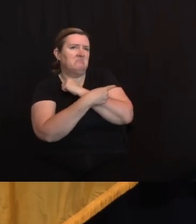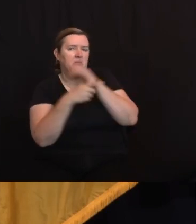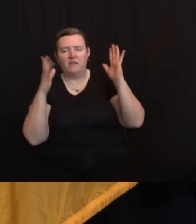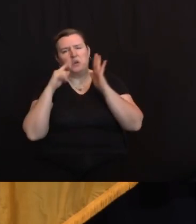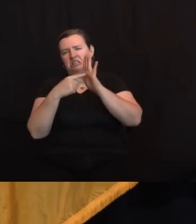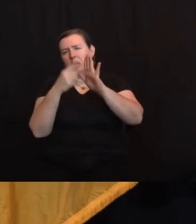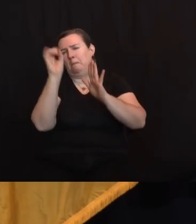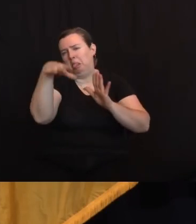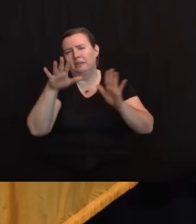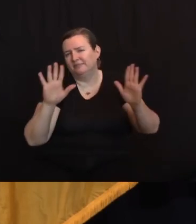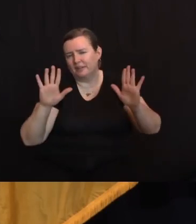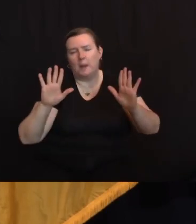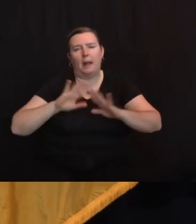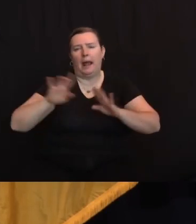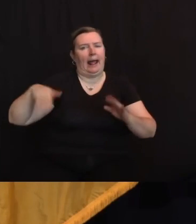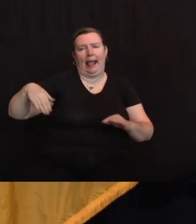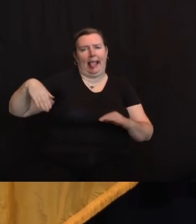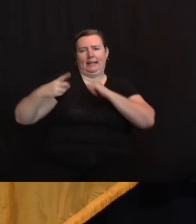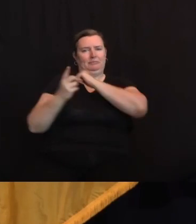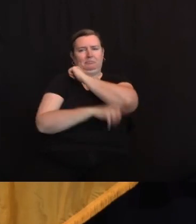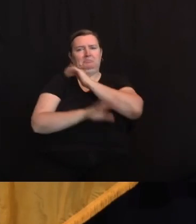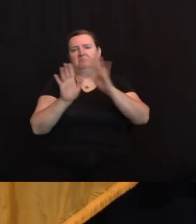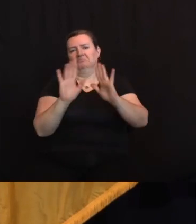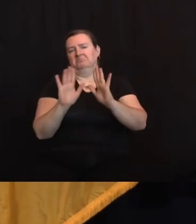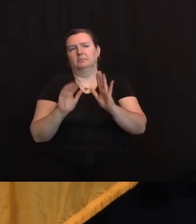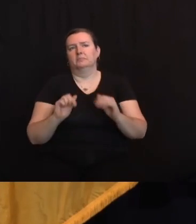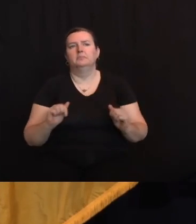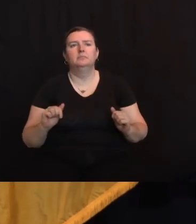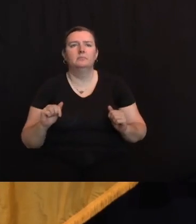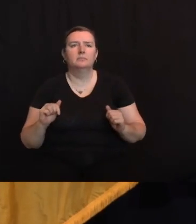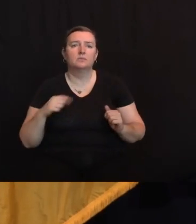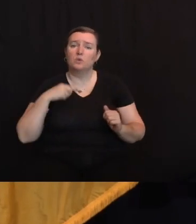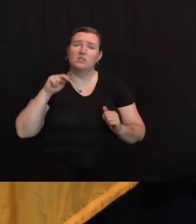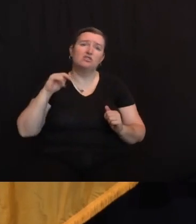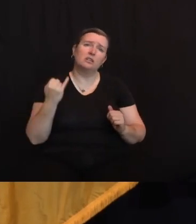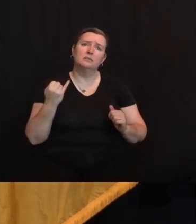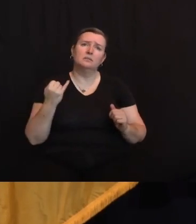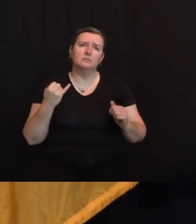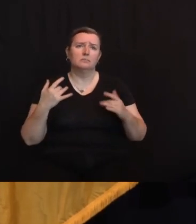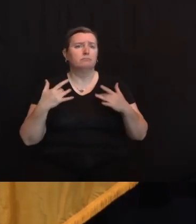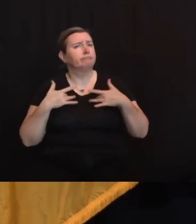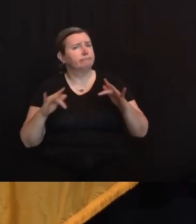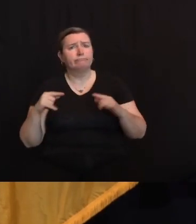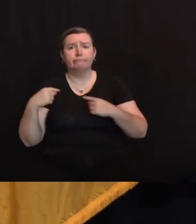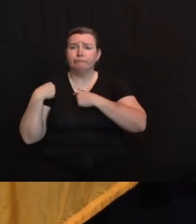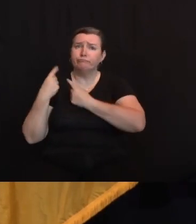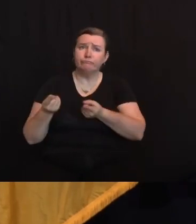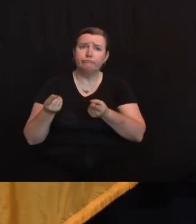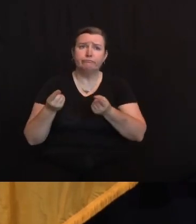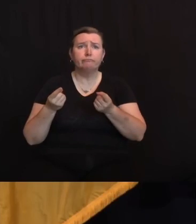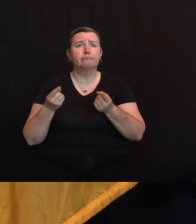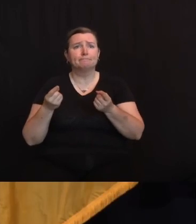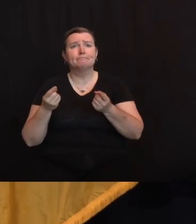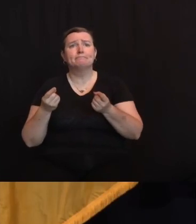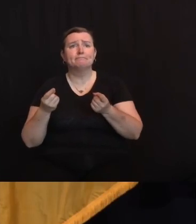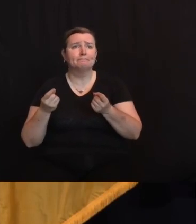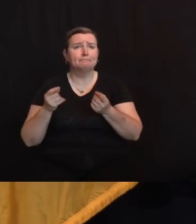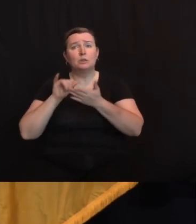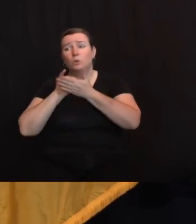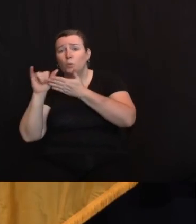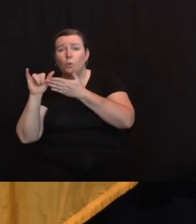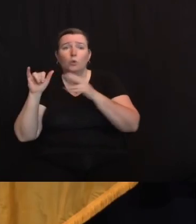not, a common theme to our principles among New Jersey, New York, and Connecticut,